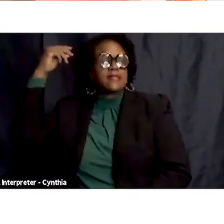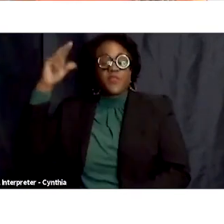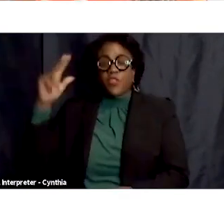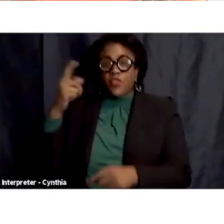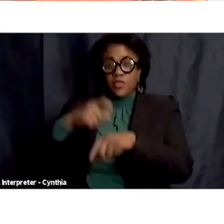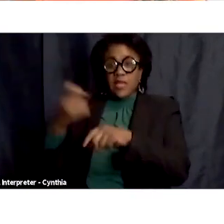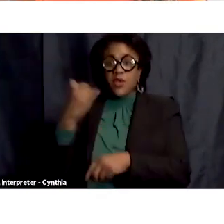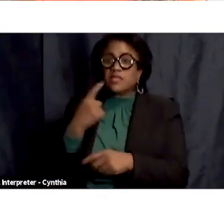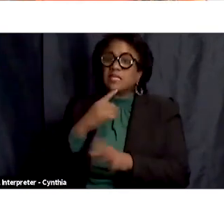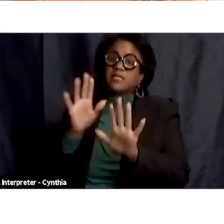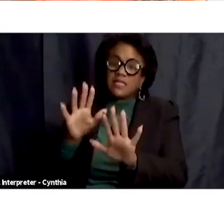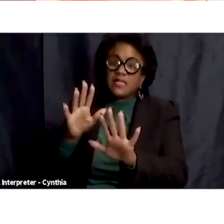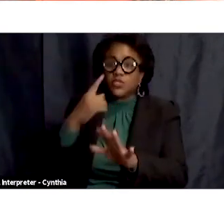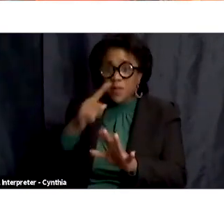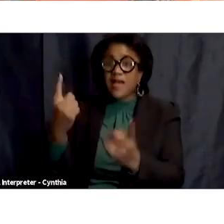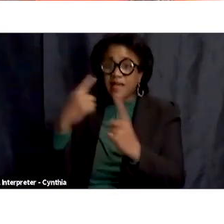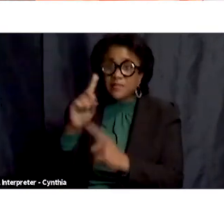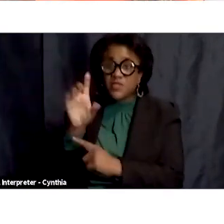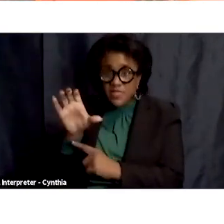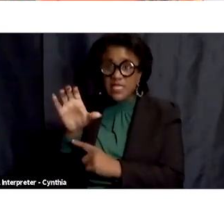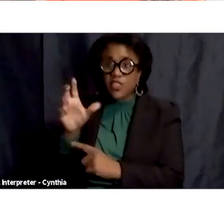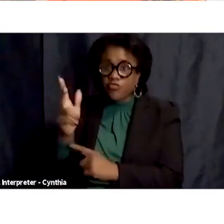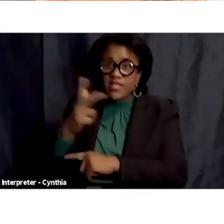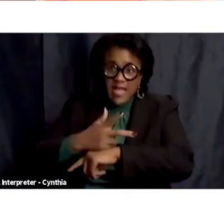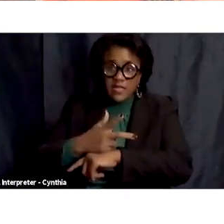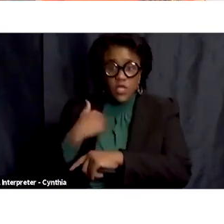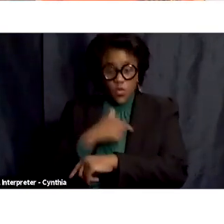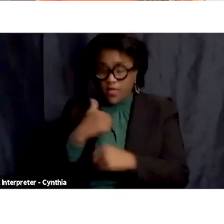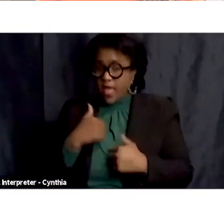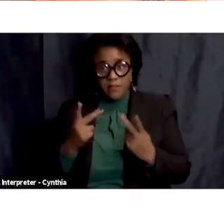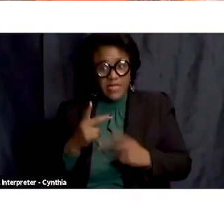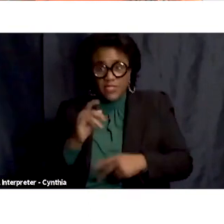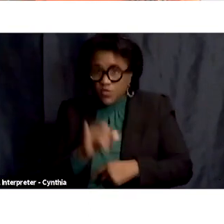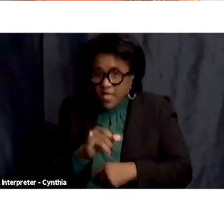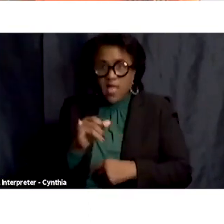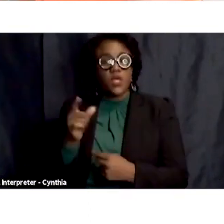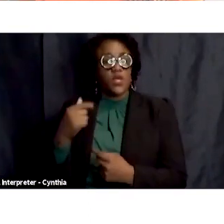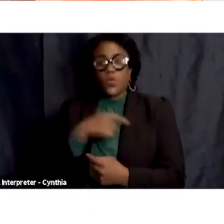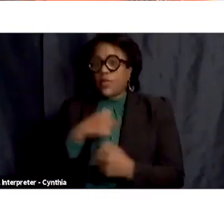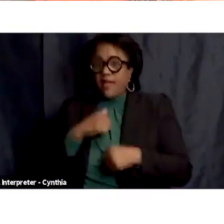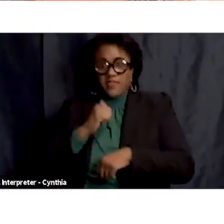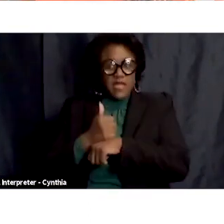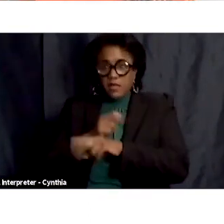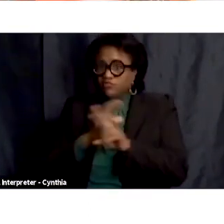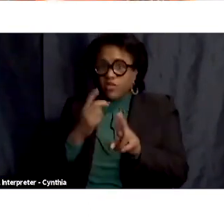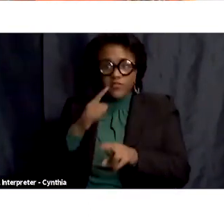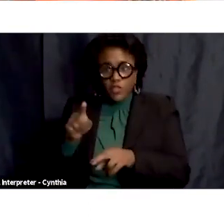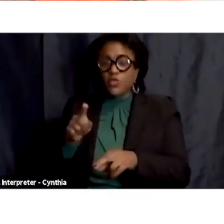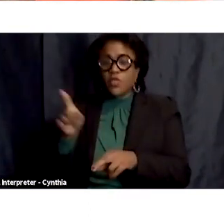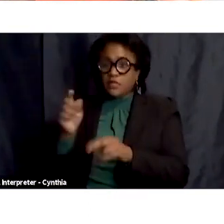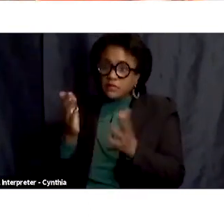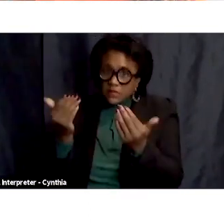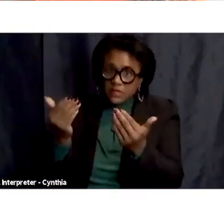can you just come to DC for 3 days? Fine. We have a housing, we have a setup for you. They were very persistent,